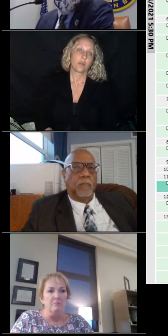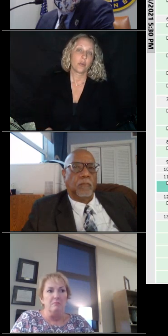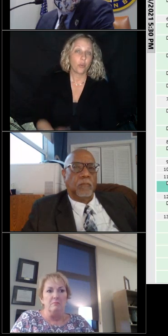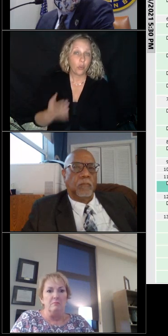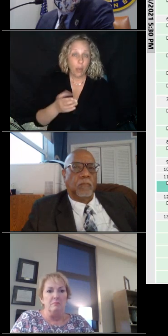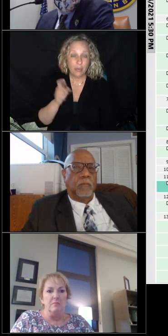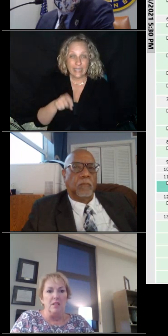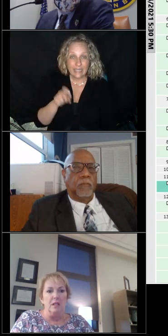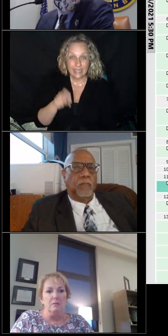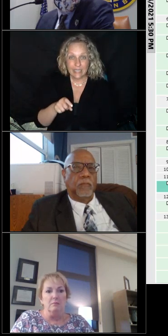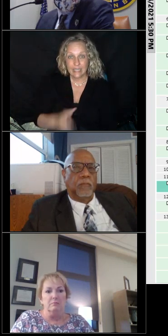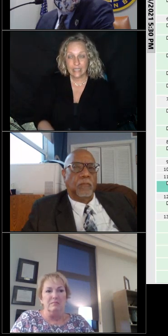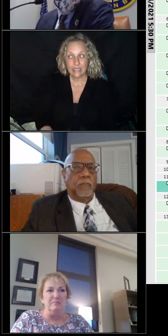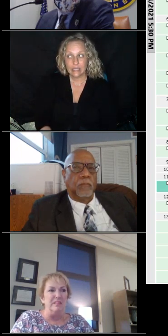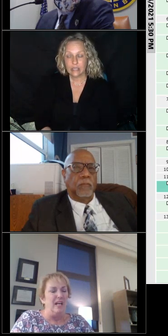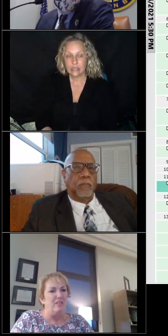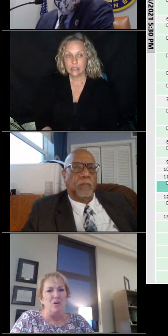need